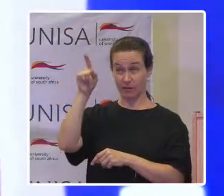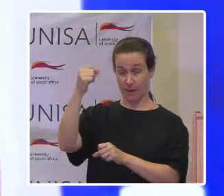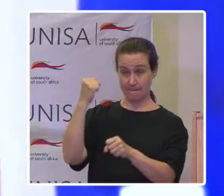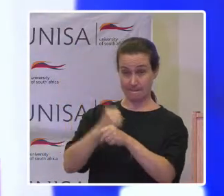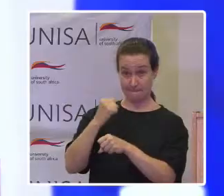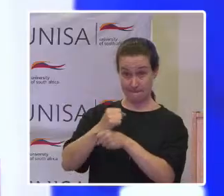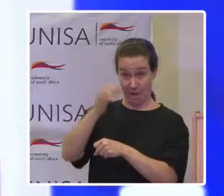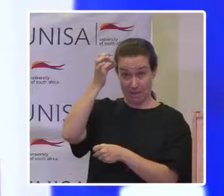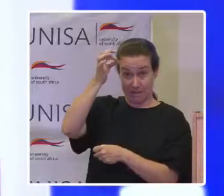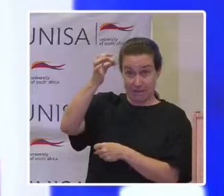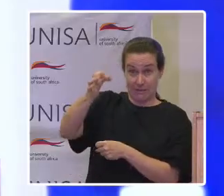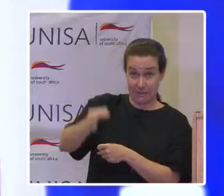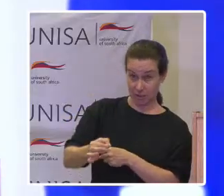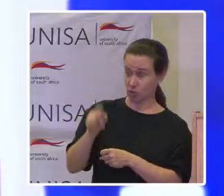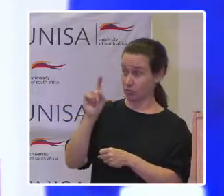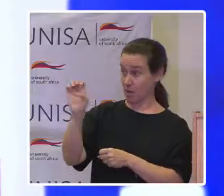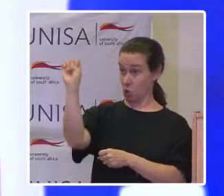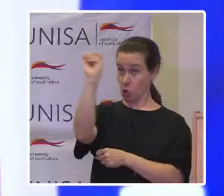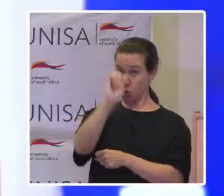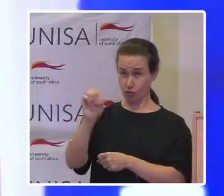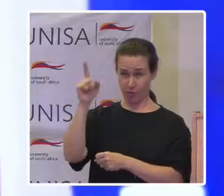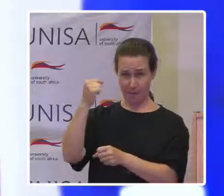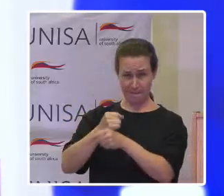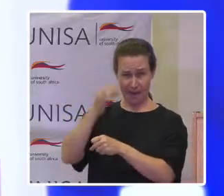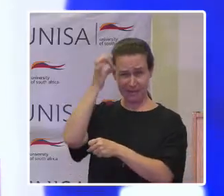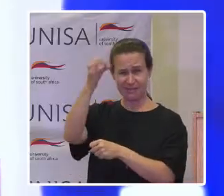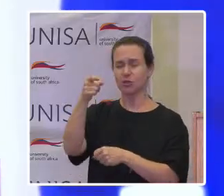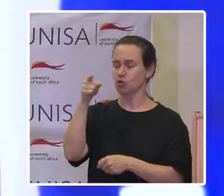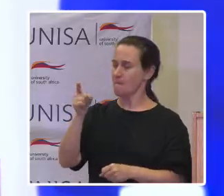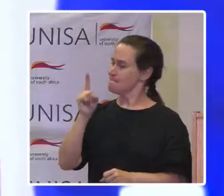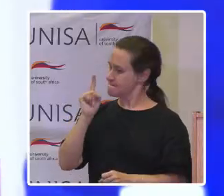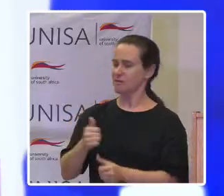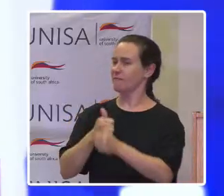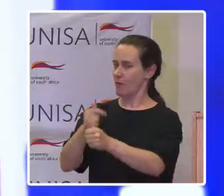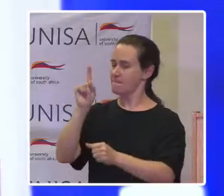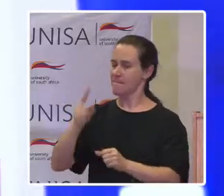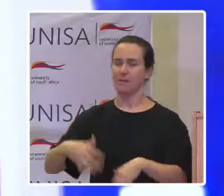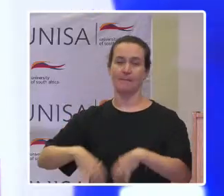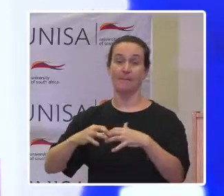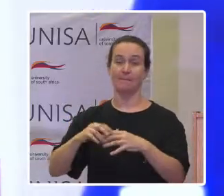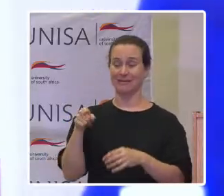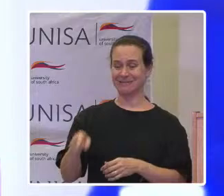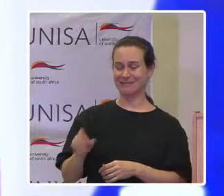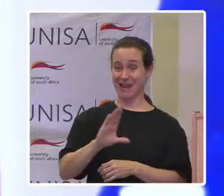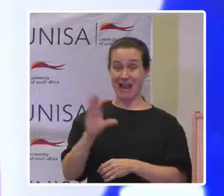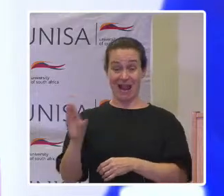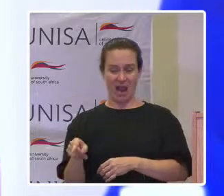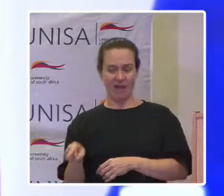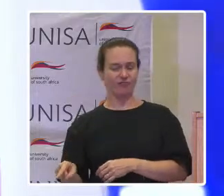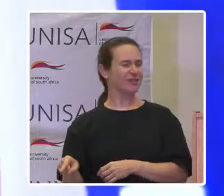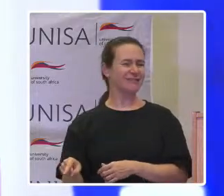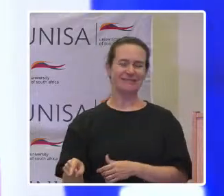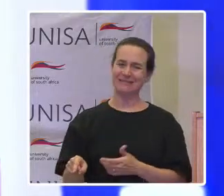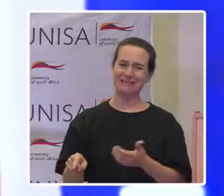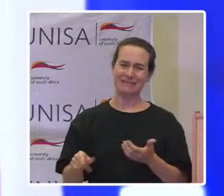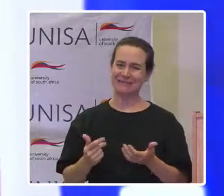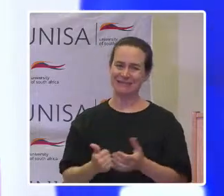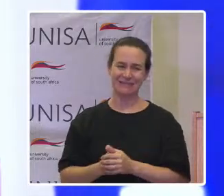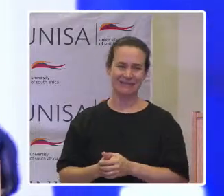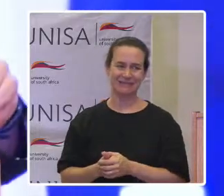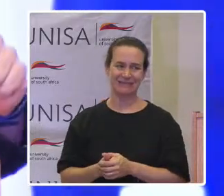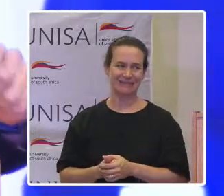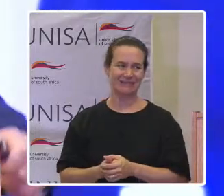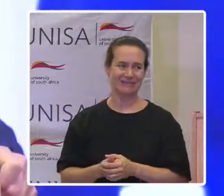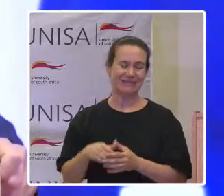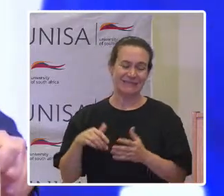made at continental level, there must be implementation. Unfortunately, on the continent, there is still